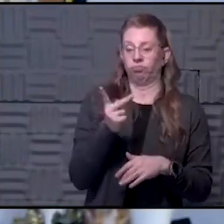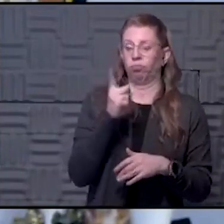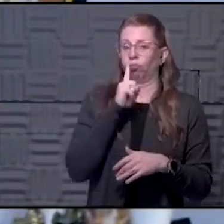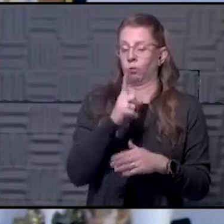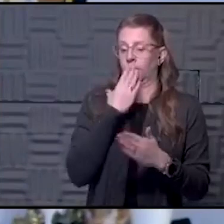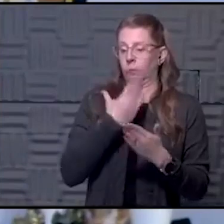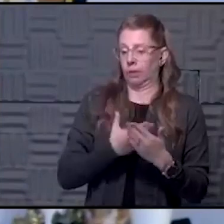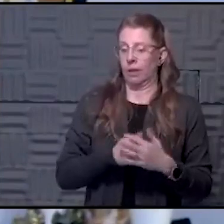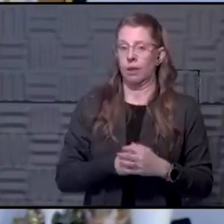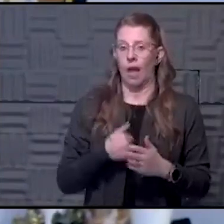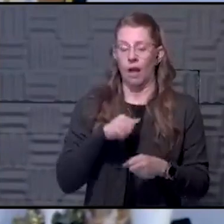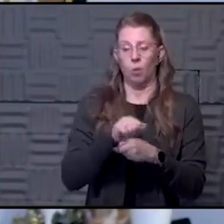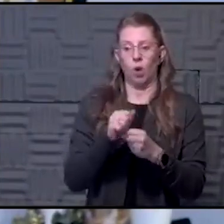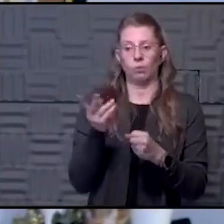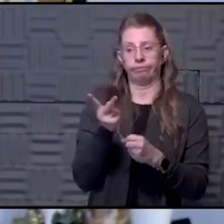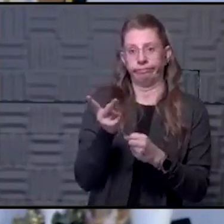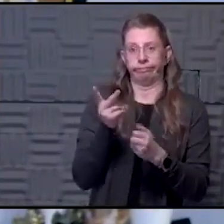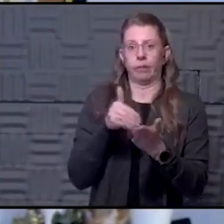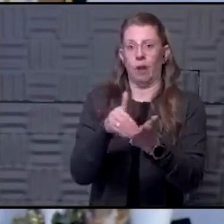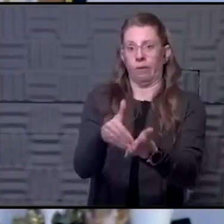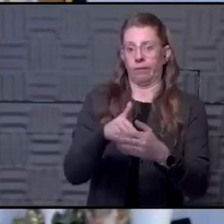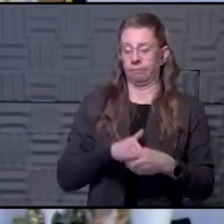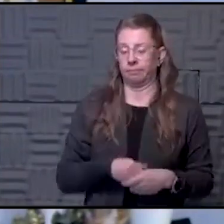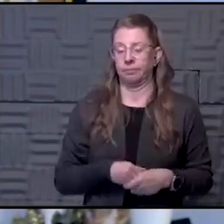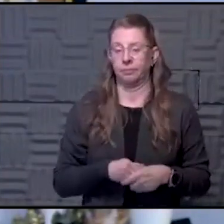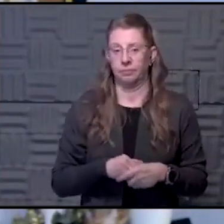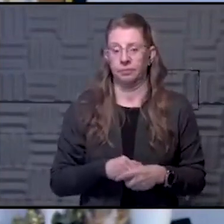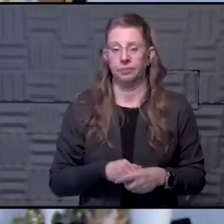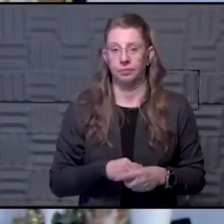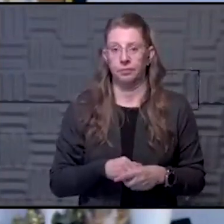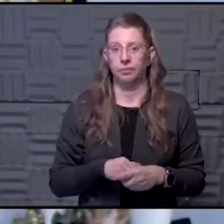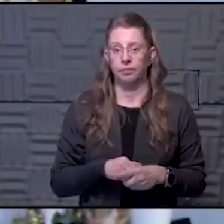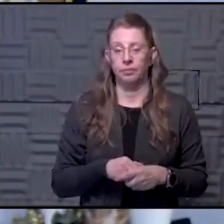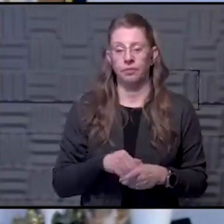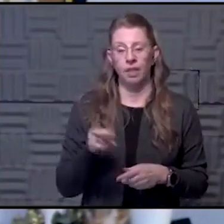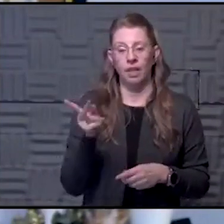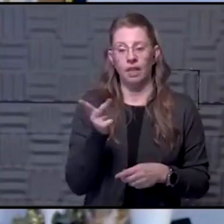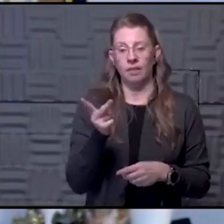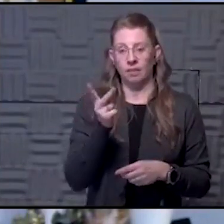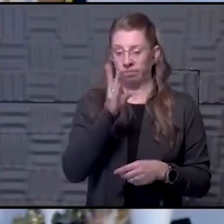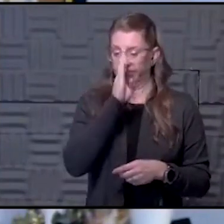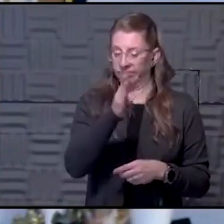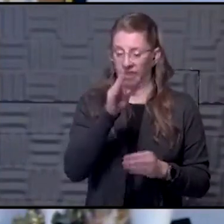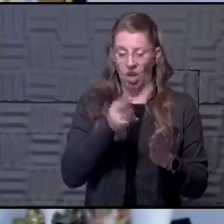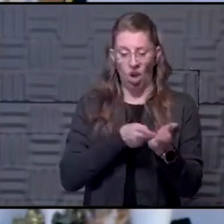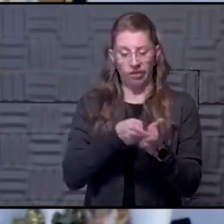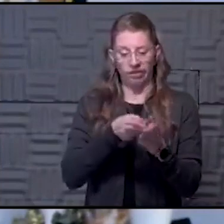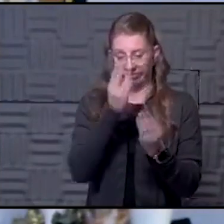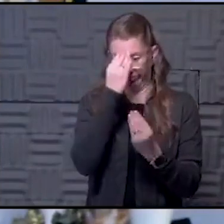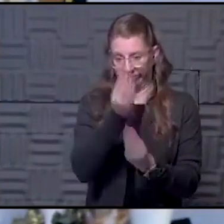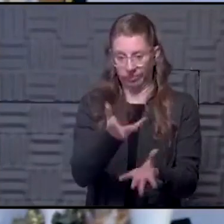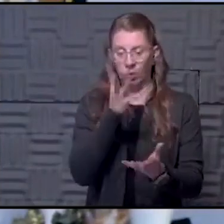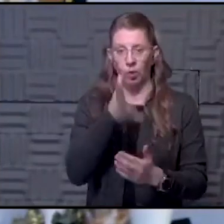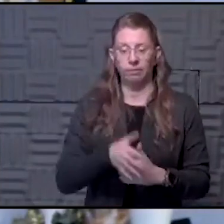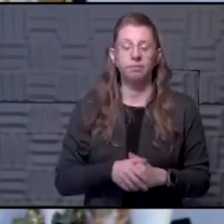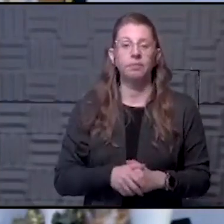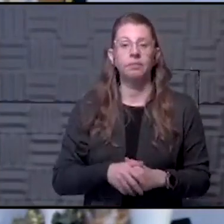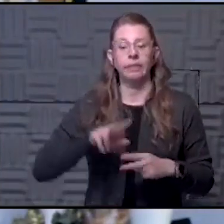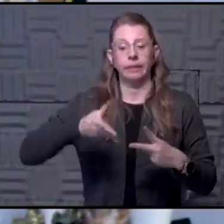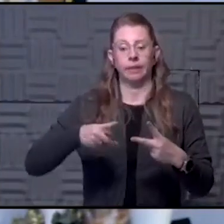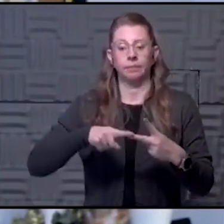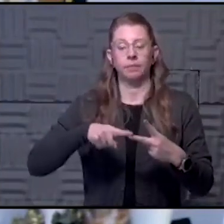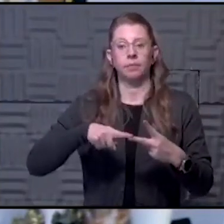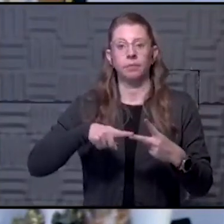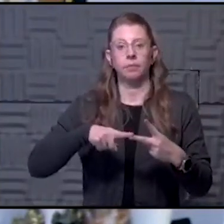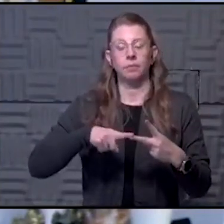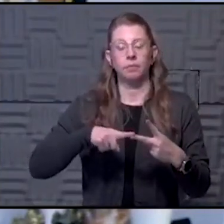them all the time, and you'll get the straight scoop from them. So good choice. And then secondly,